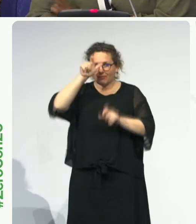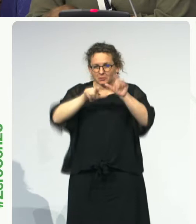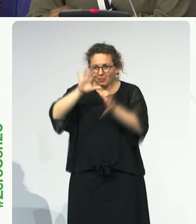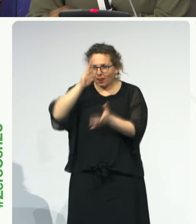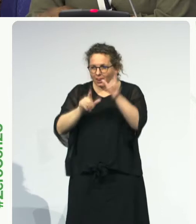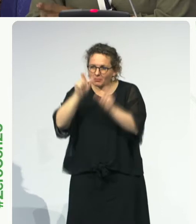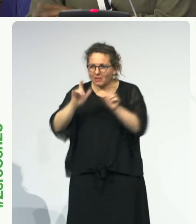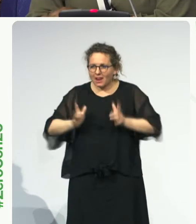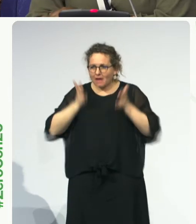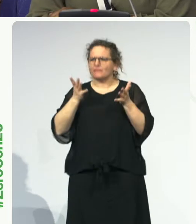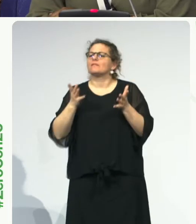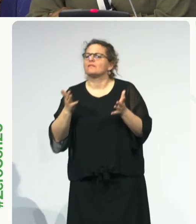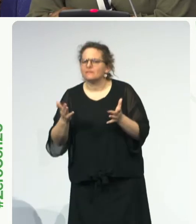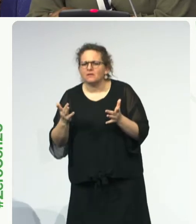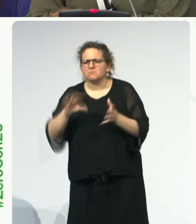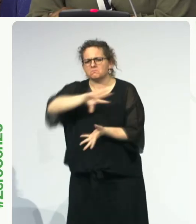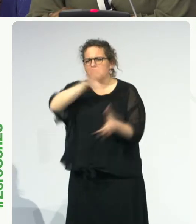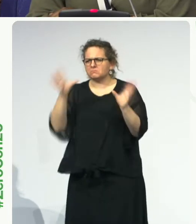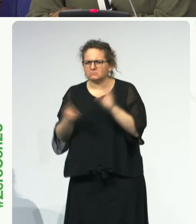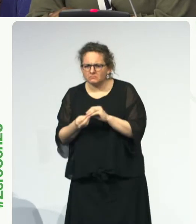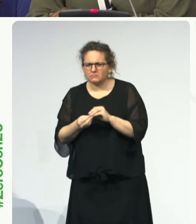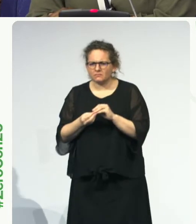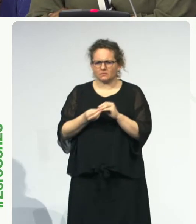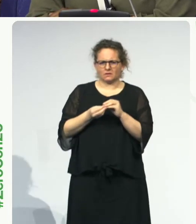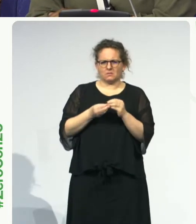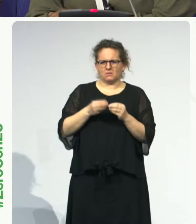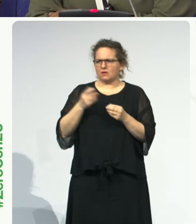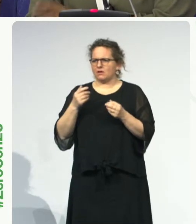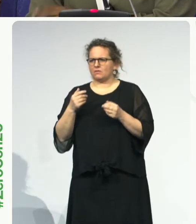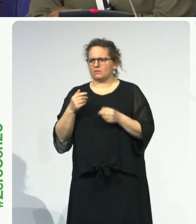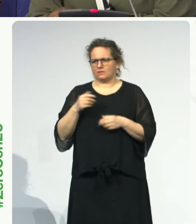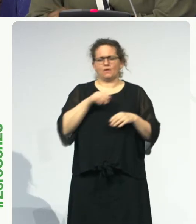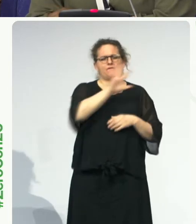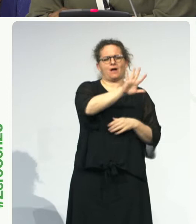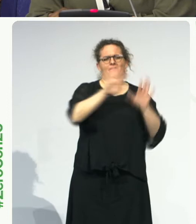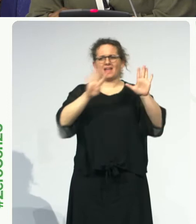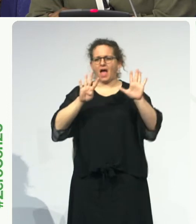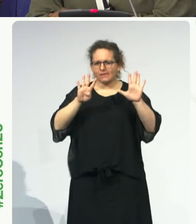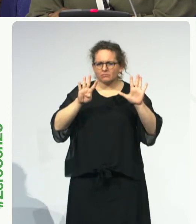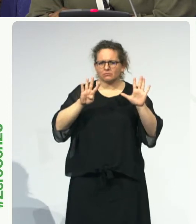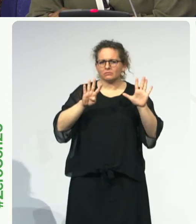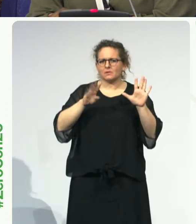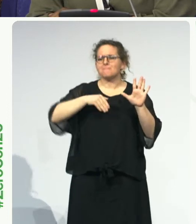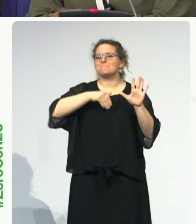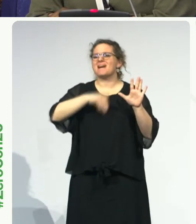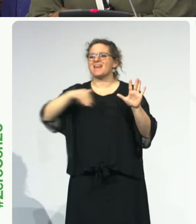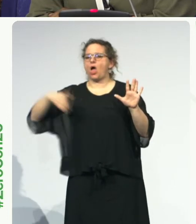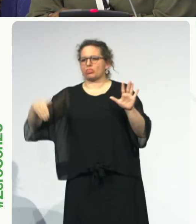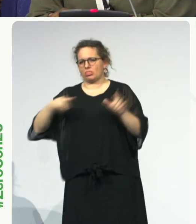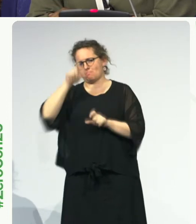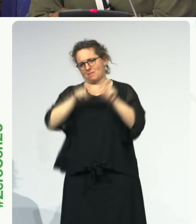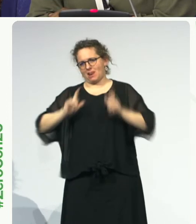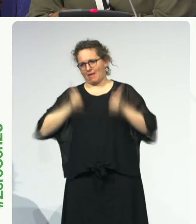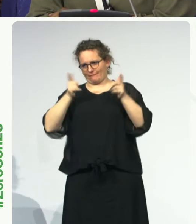it's in this 2020, it is 1.7 million. My colleague will continue with the second